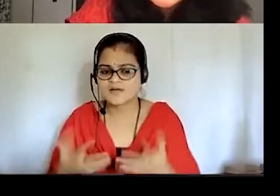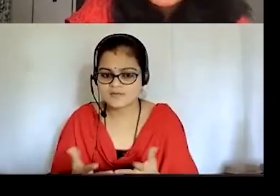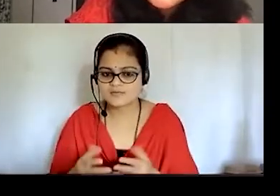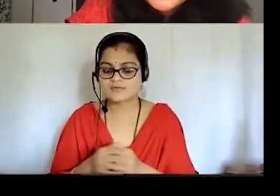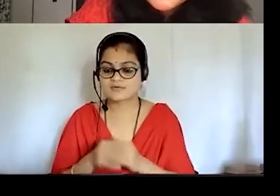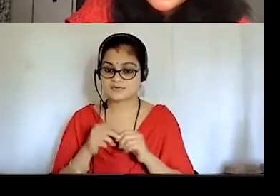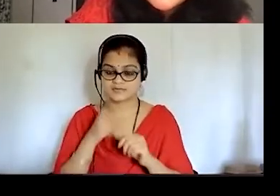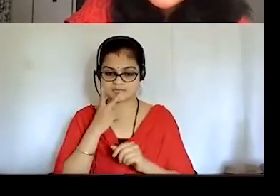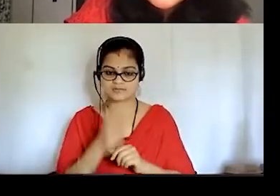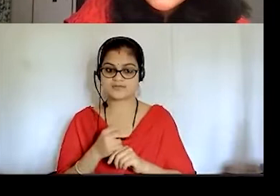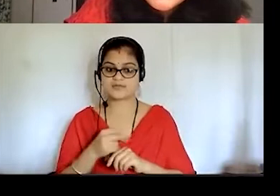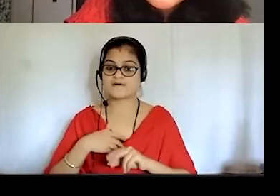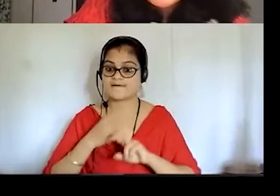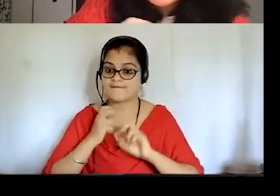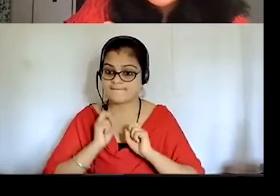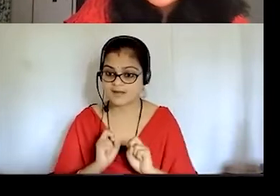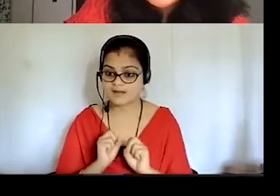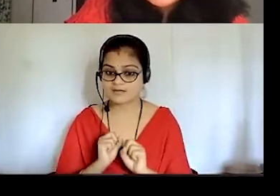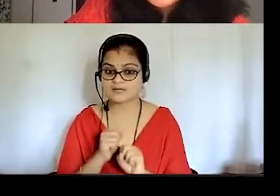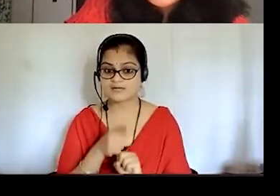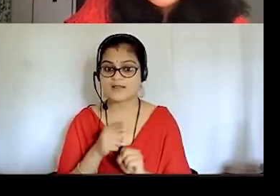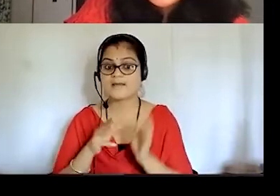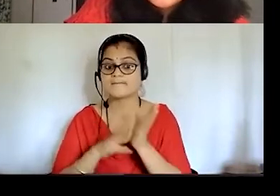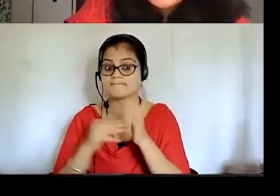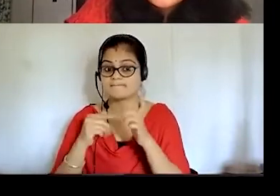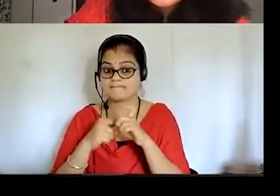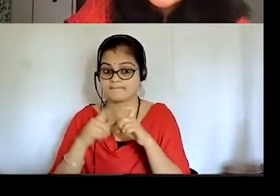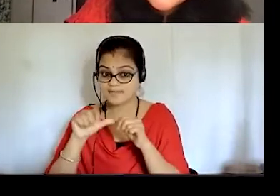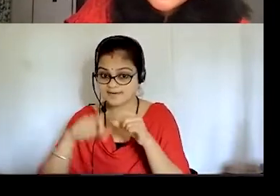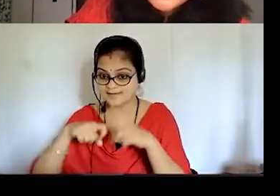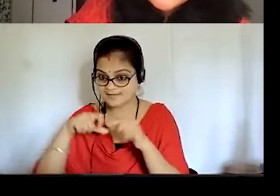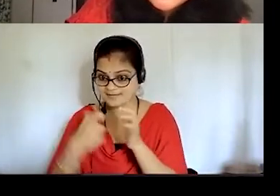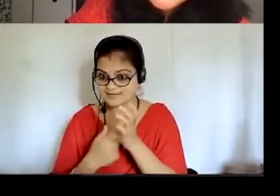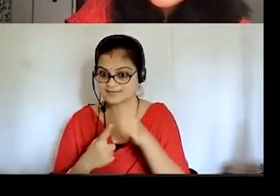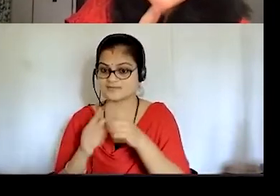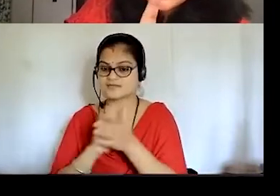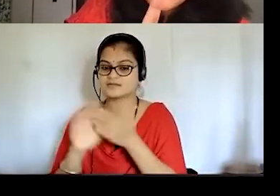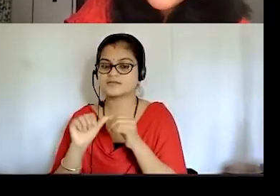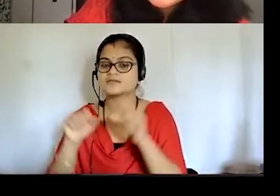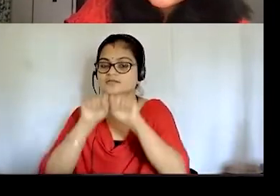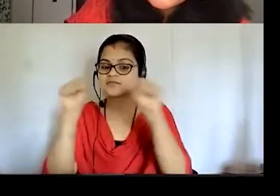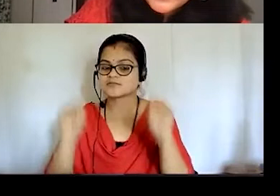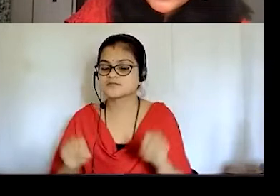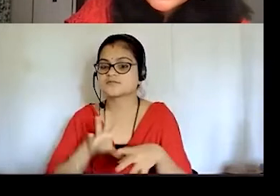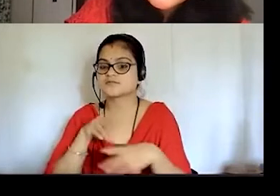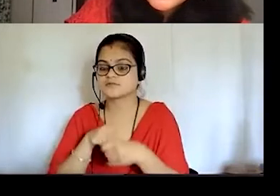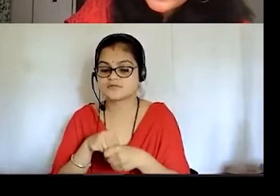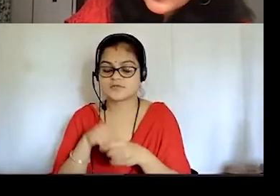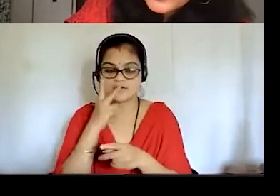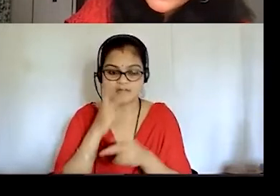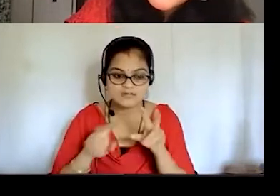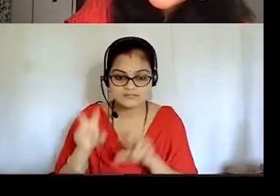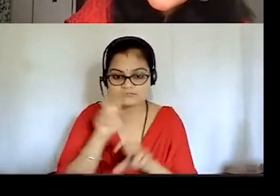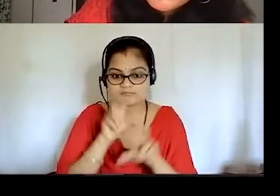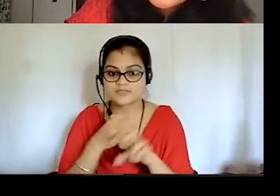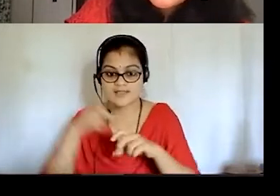complex and bewildering in this Melakarta system. However, on studying it, This complex configurator